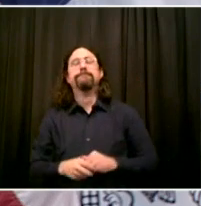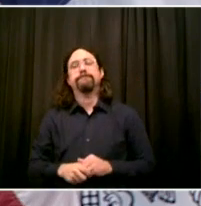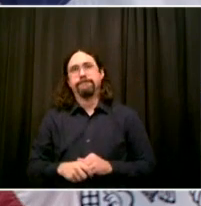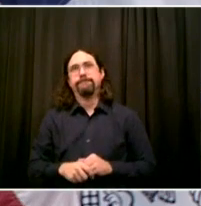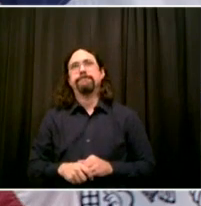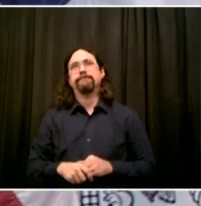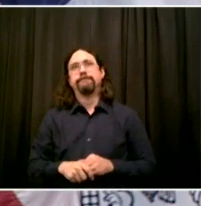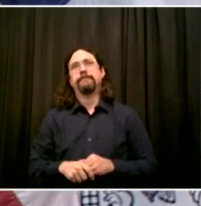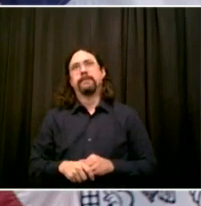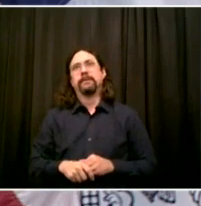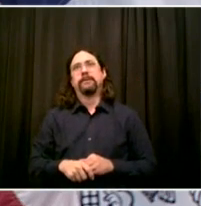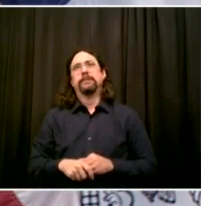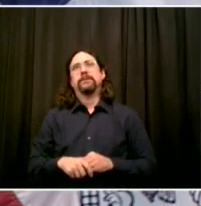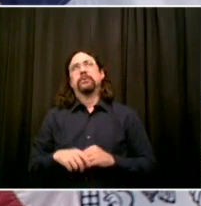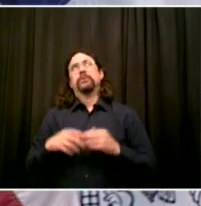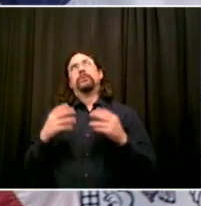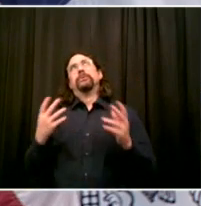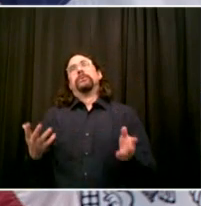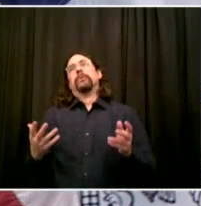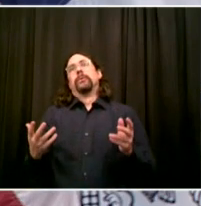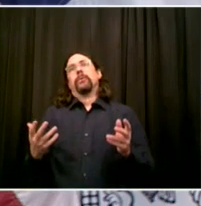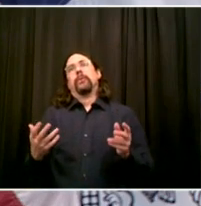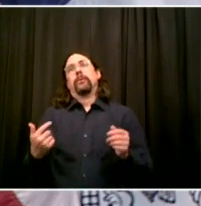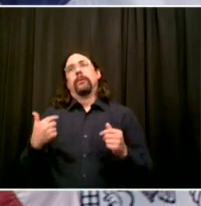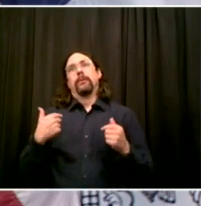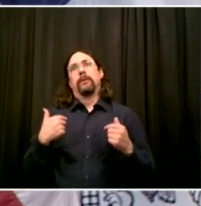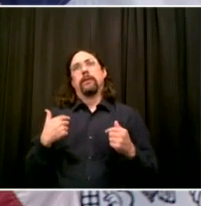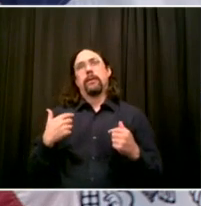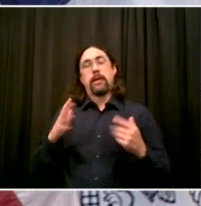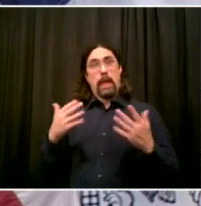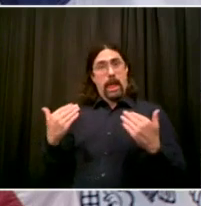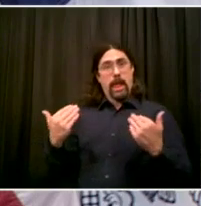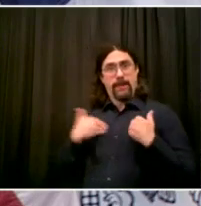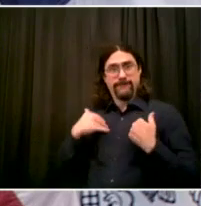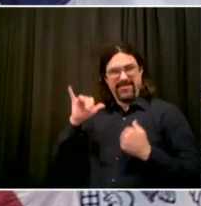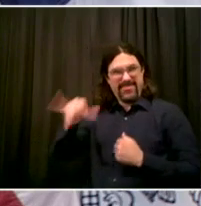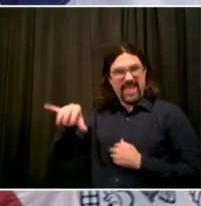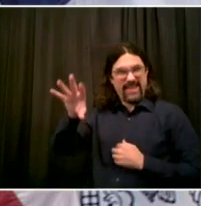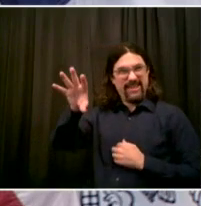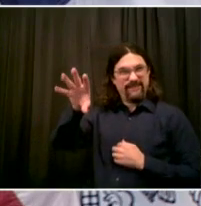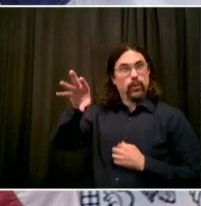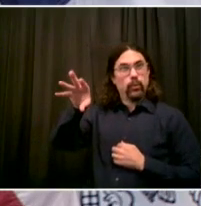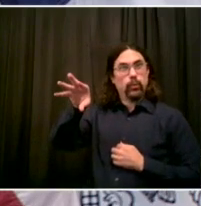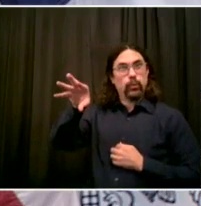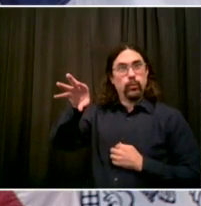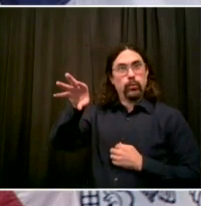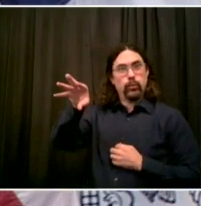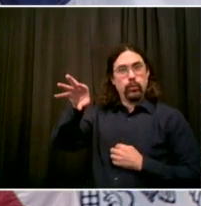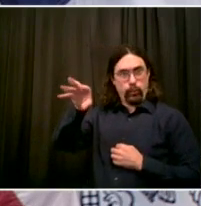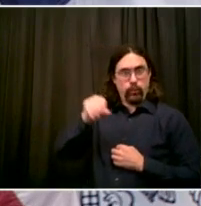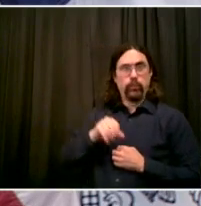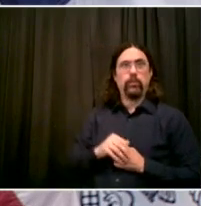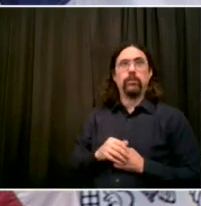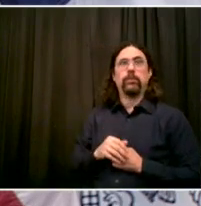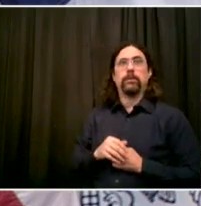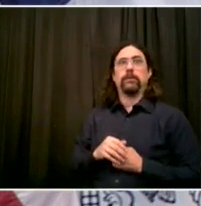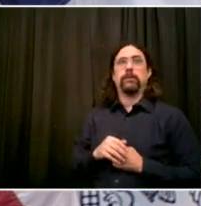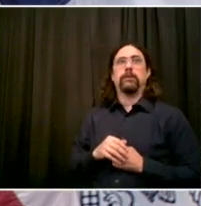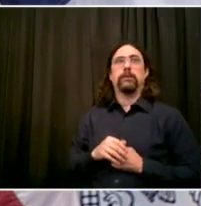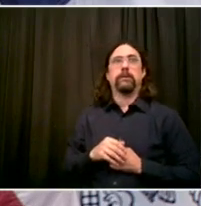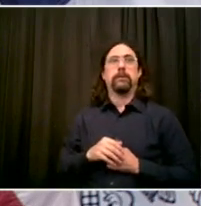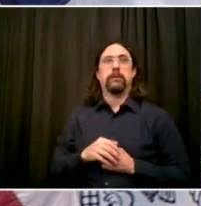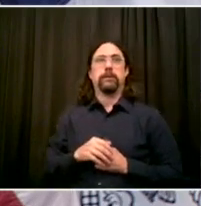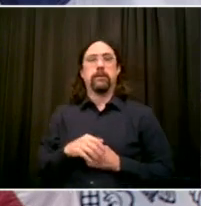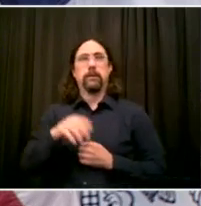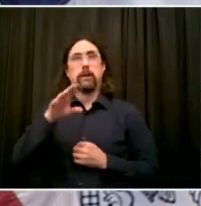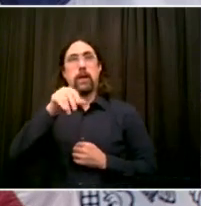exist and that people observed this incident, I mean, can you just respond to the fact that it